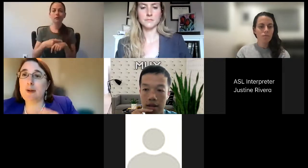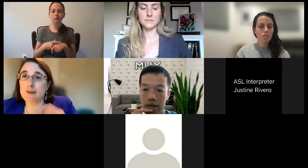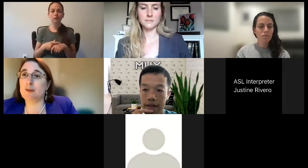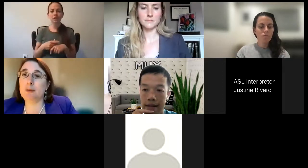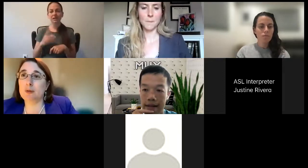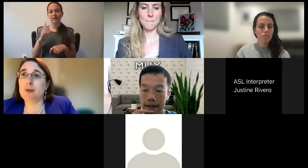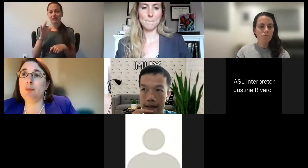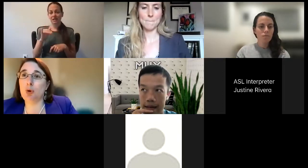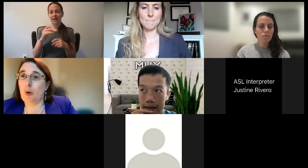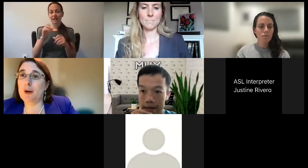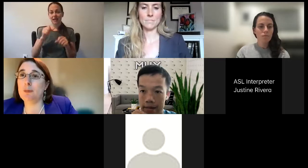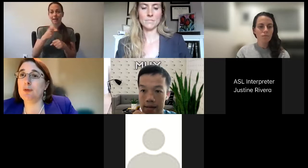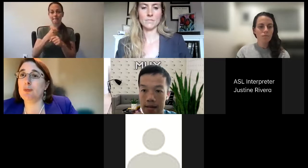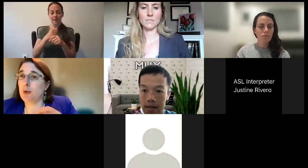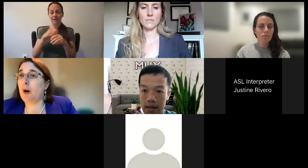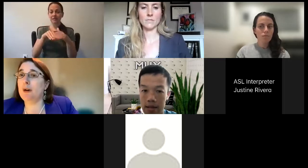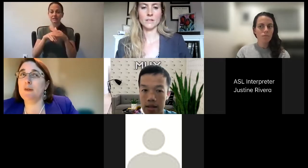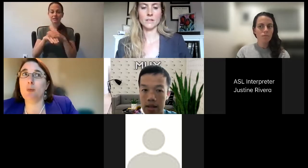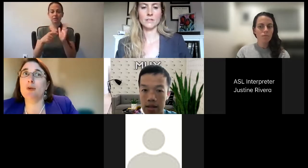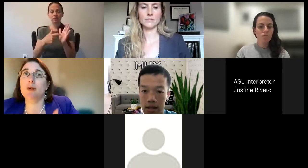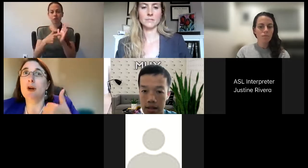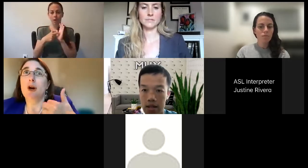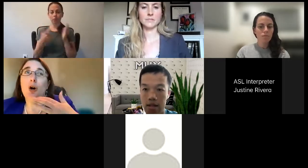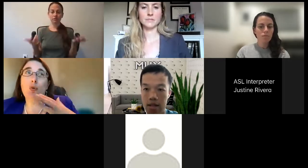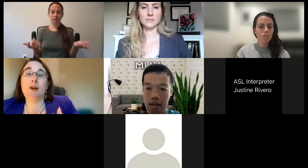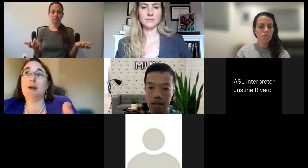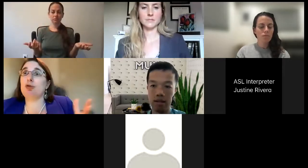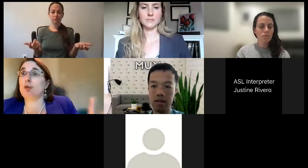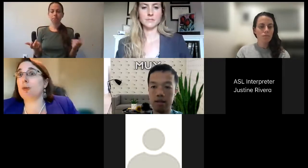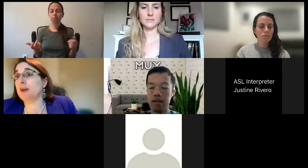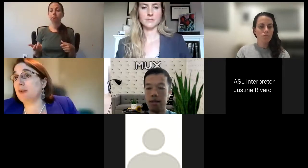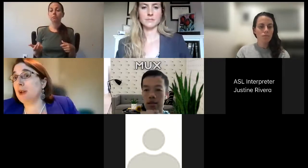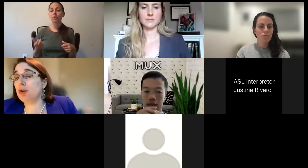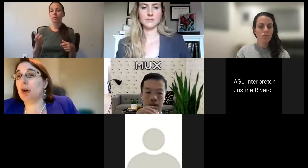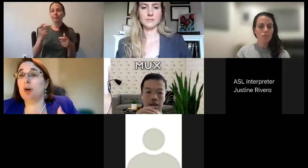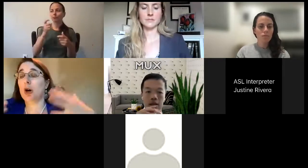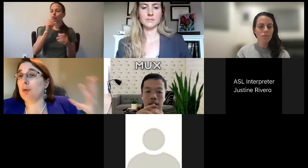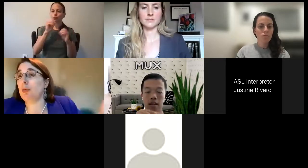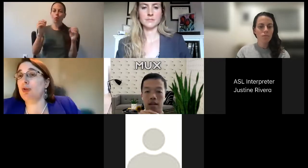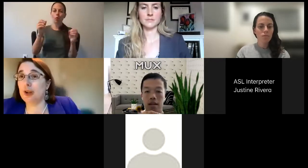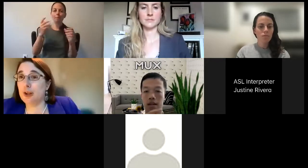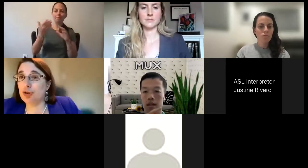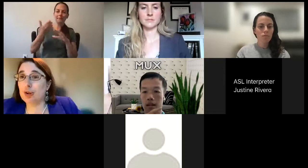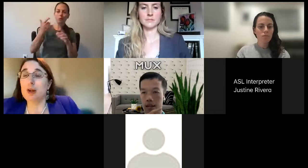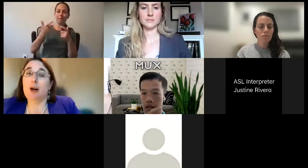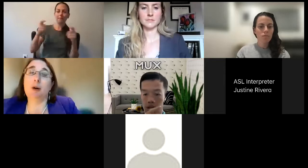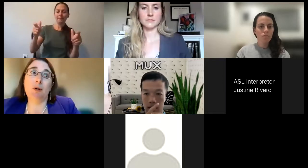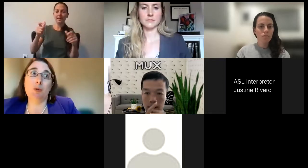some accessibility requirements required. There was a great national organization called Concrete